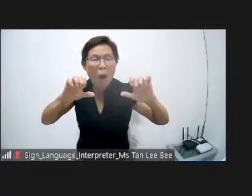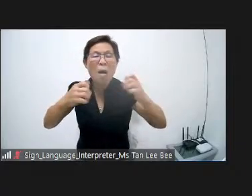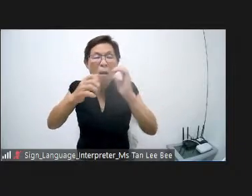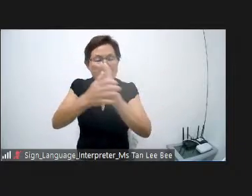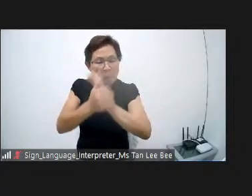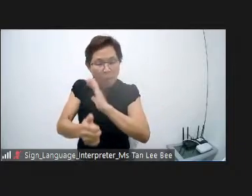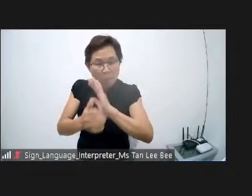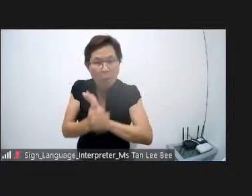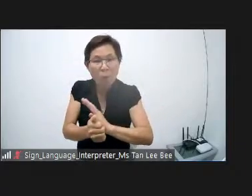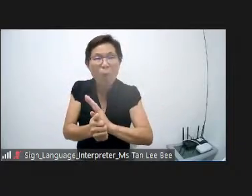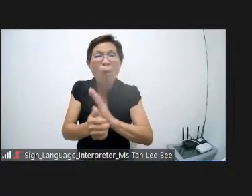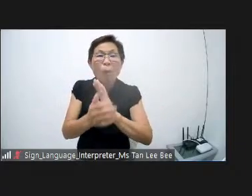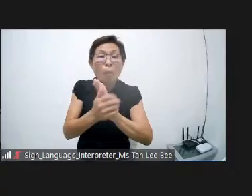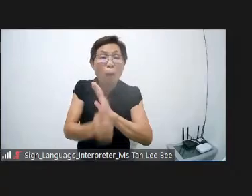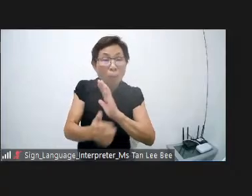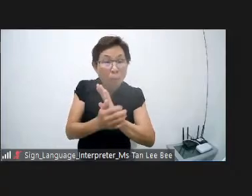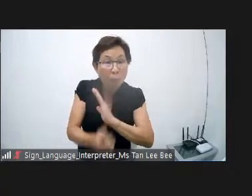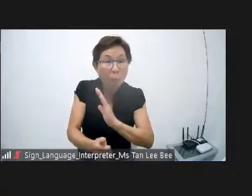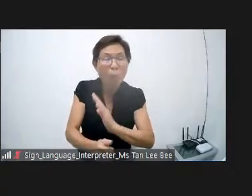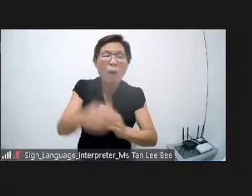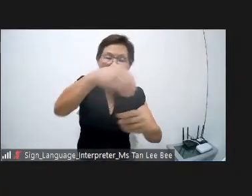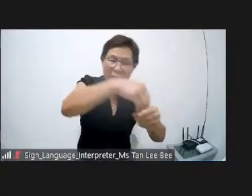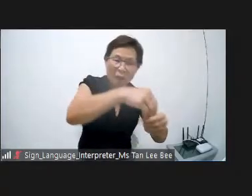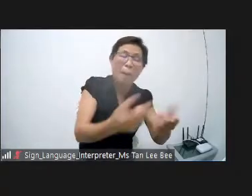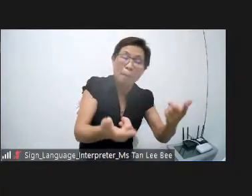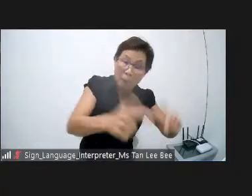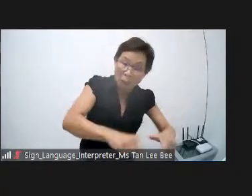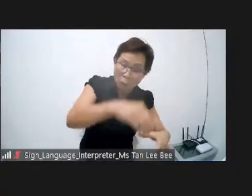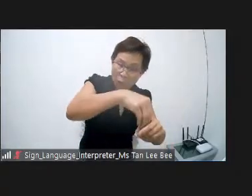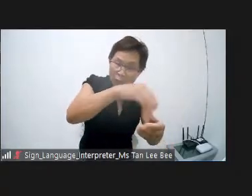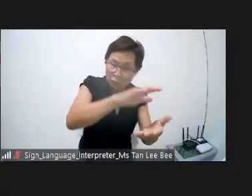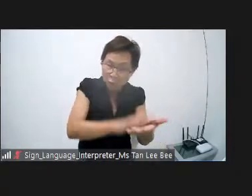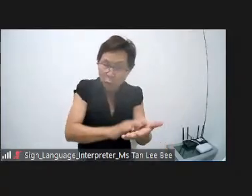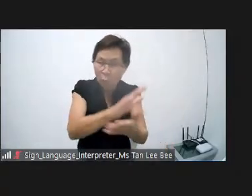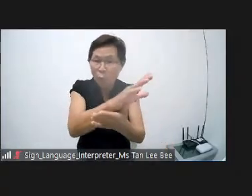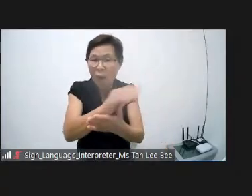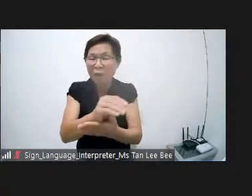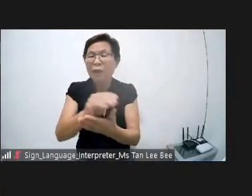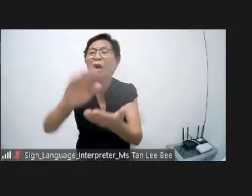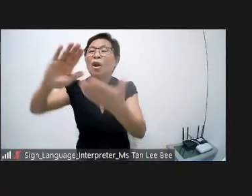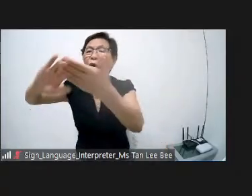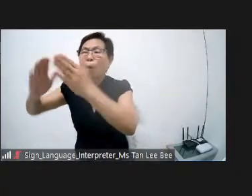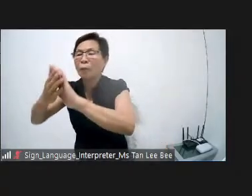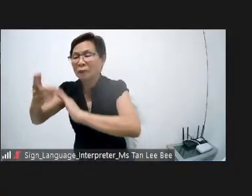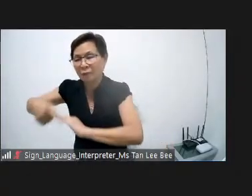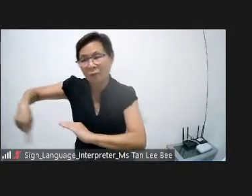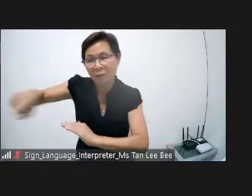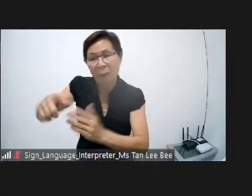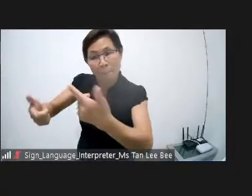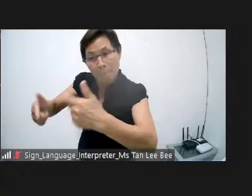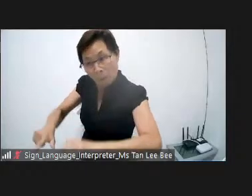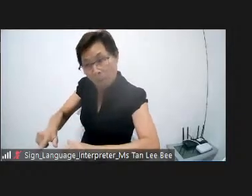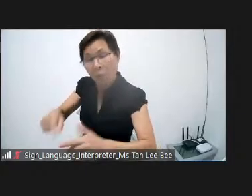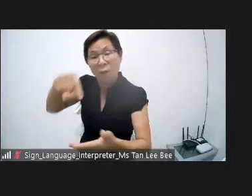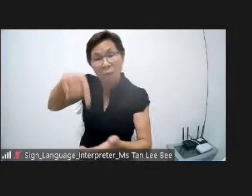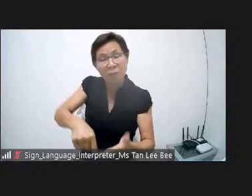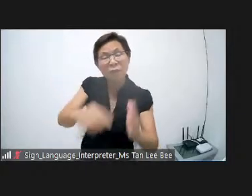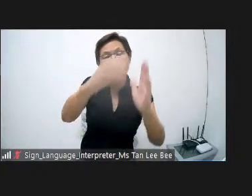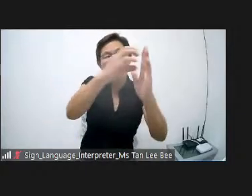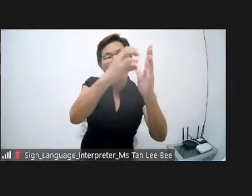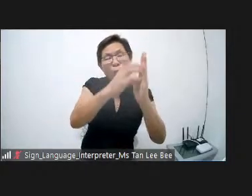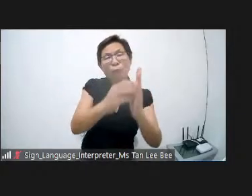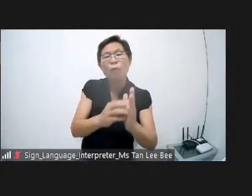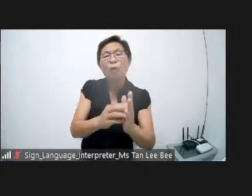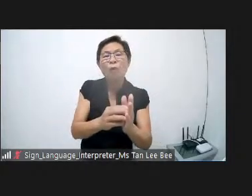assisting families at home, in school, and in the communities around them. Additionally, this module will elaborate